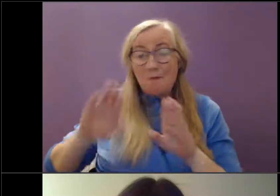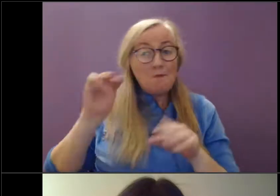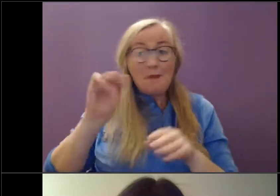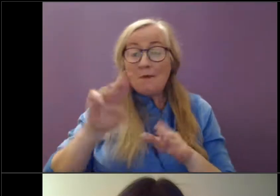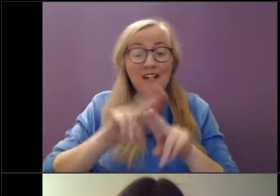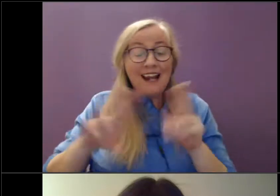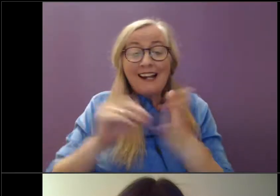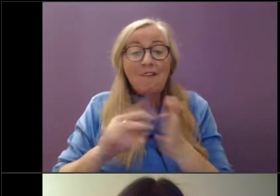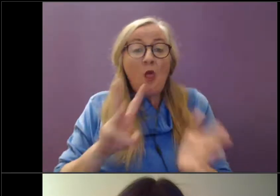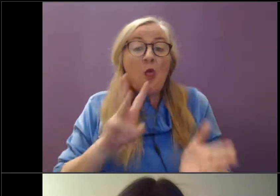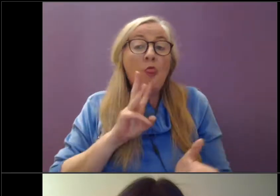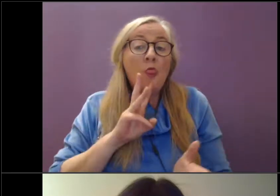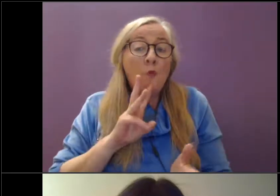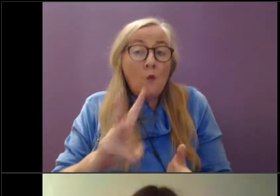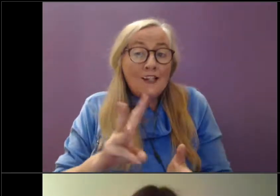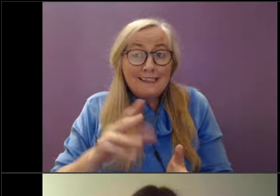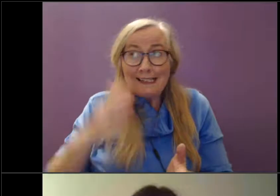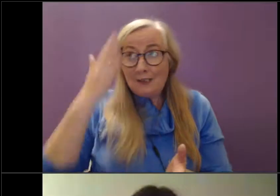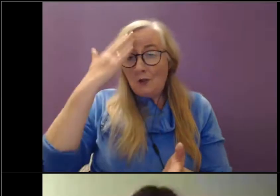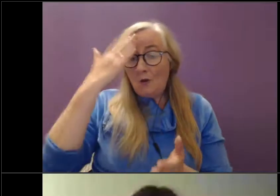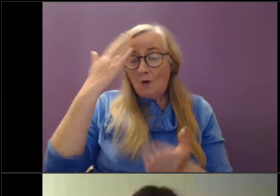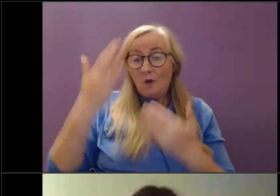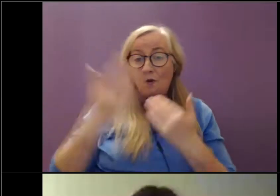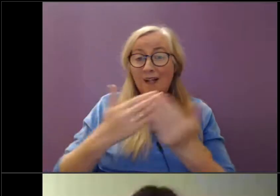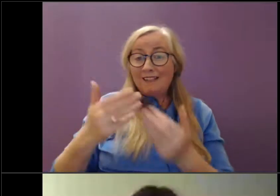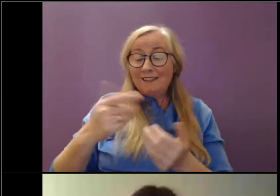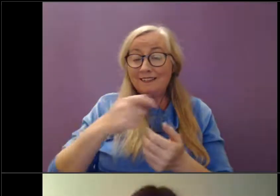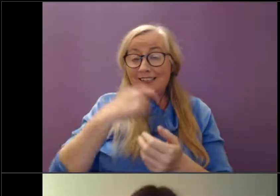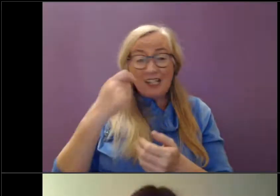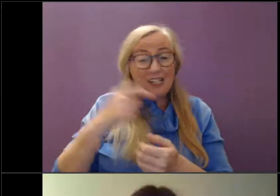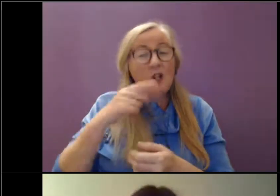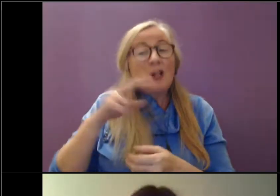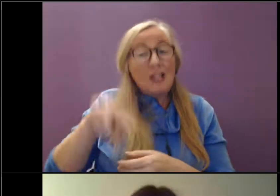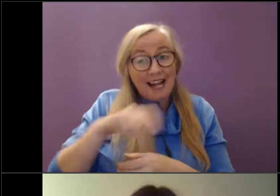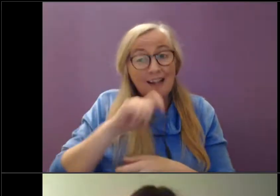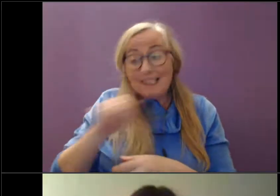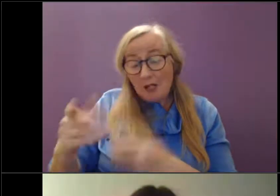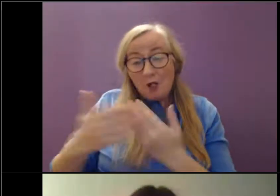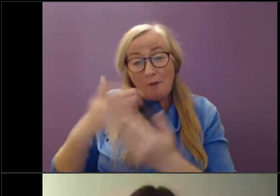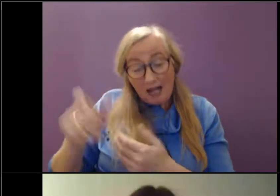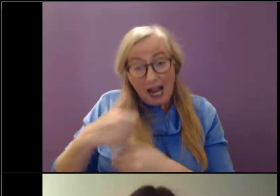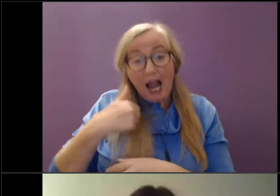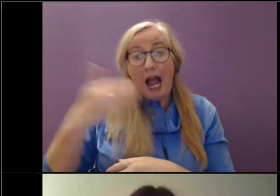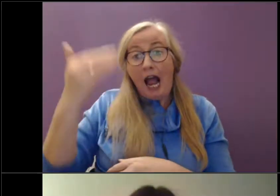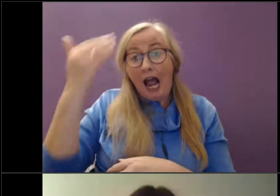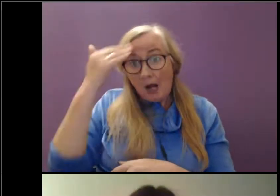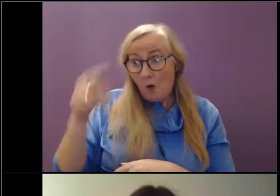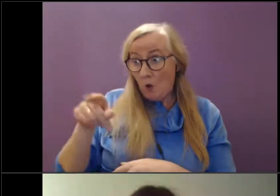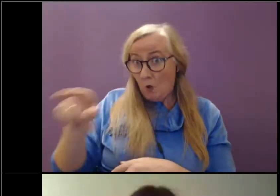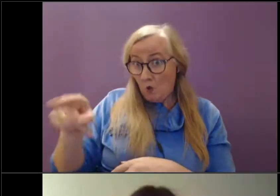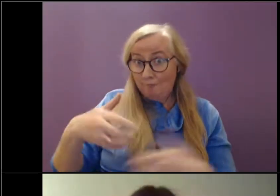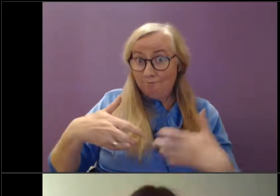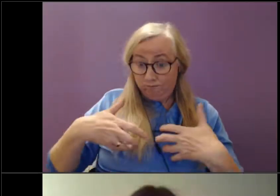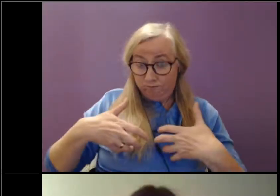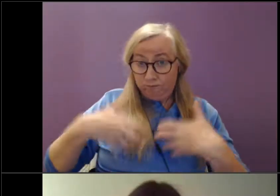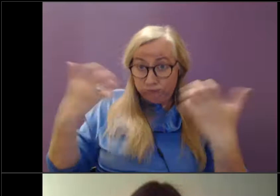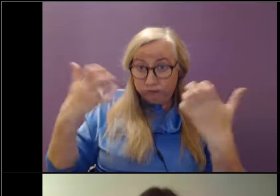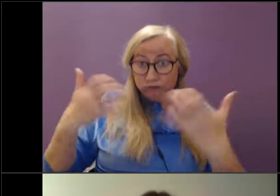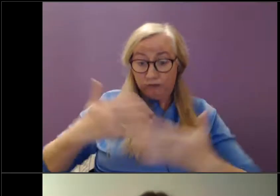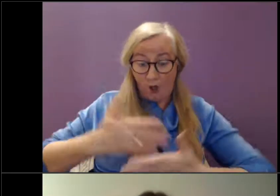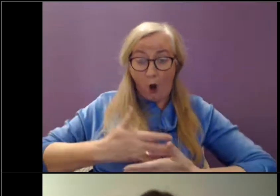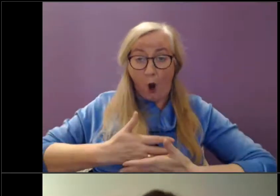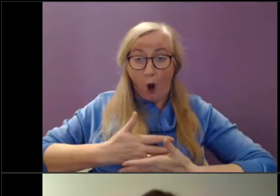that. So sometimes what can be helpful is to say to the young person, look, I know that you seem really distressed and very upset.